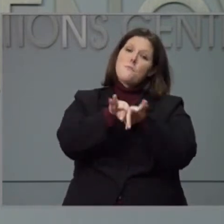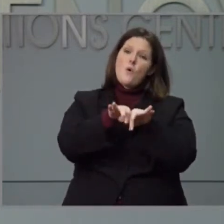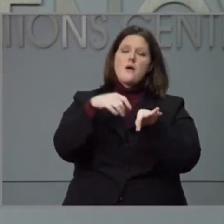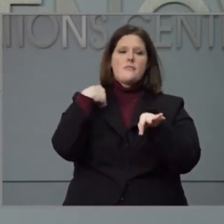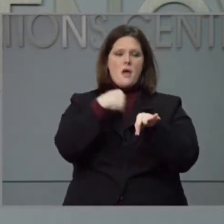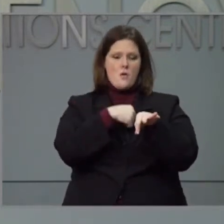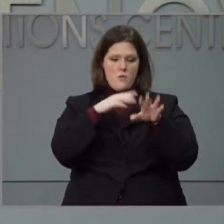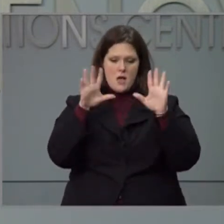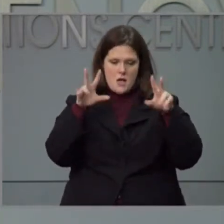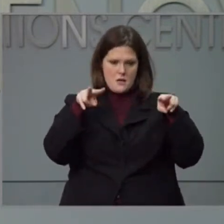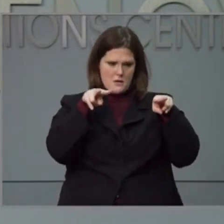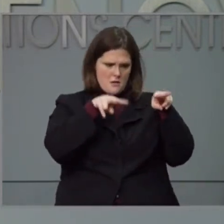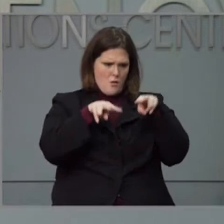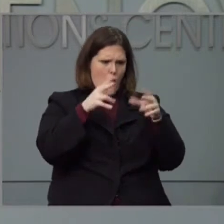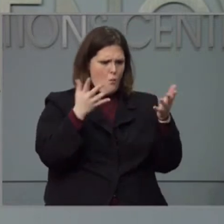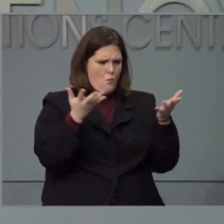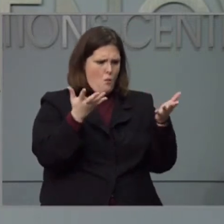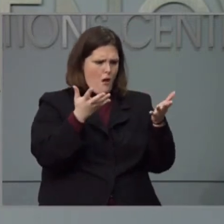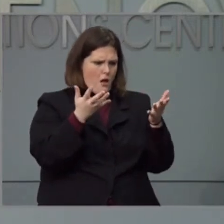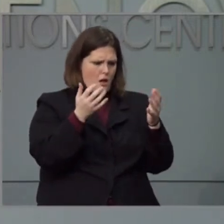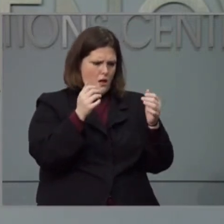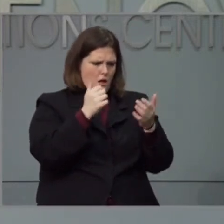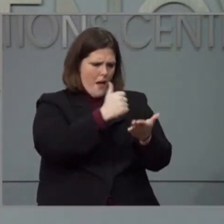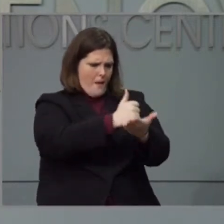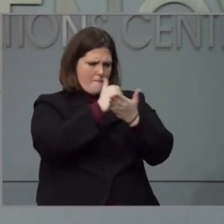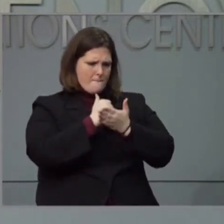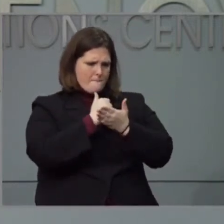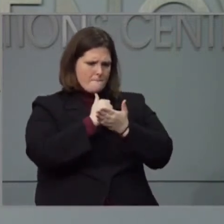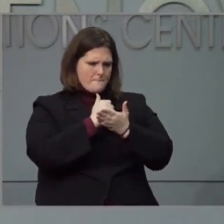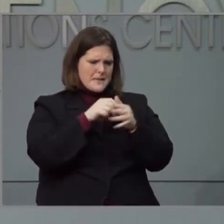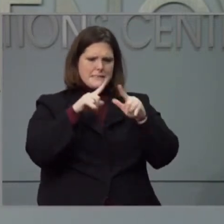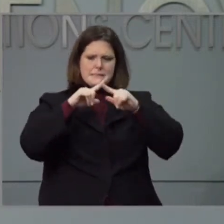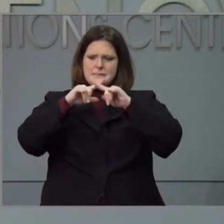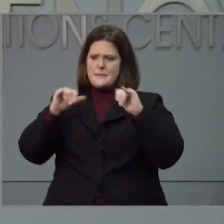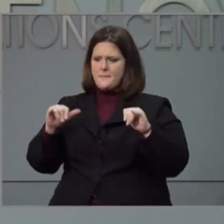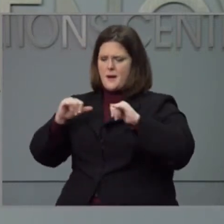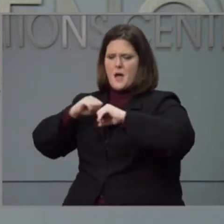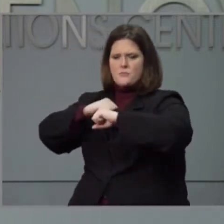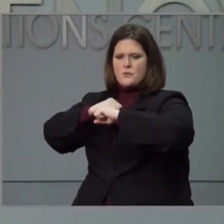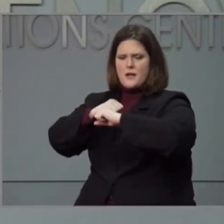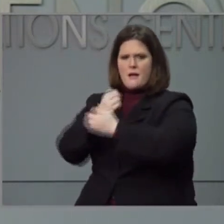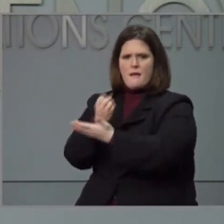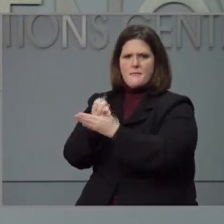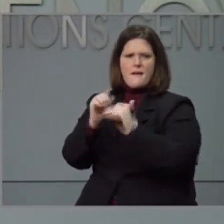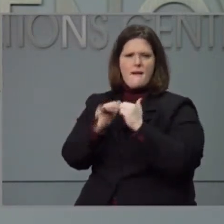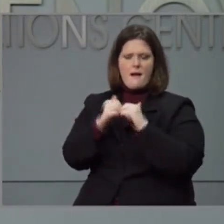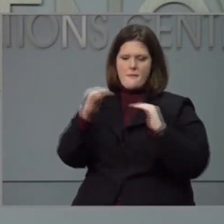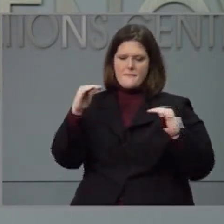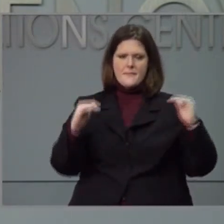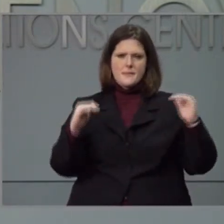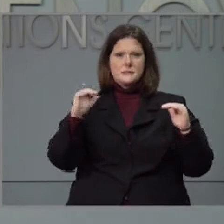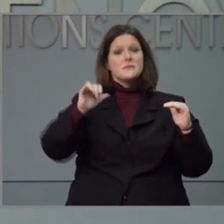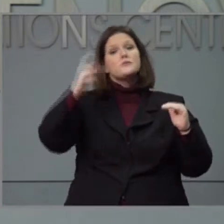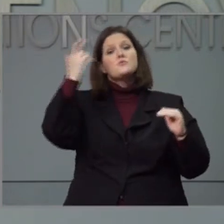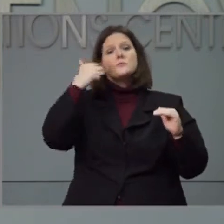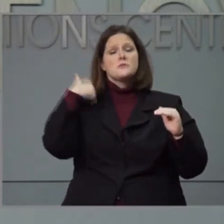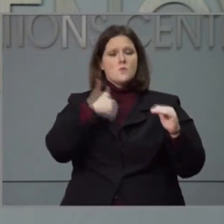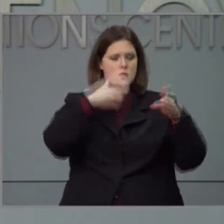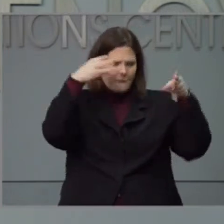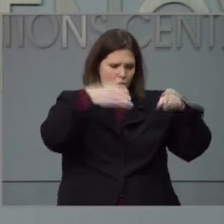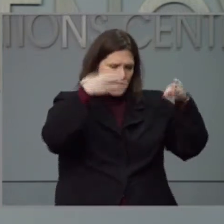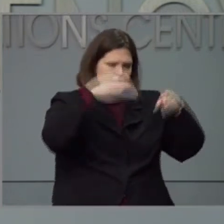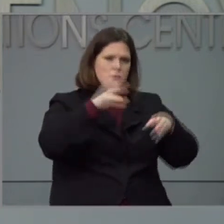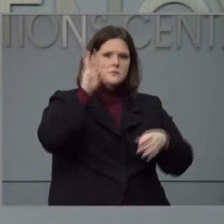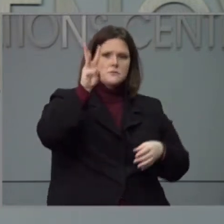that kind of a major economic impact on our state. And I think that's why we're being so focused on it